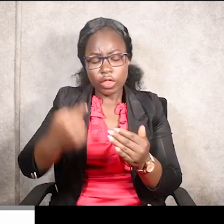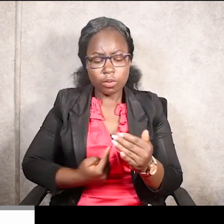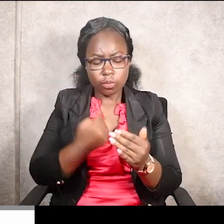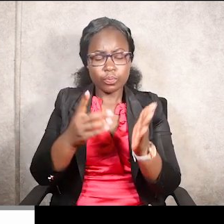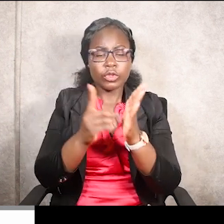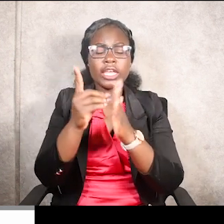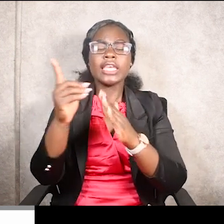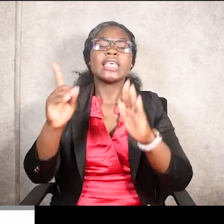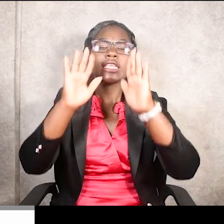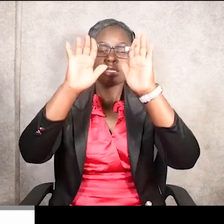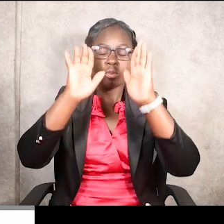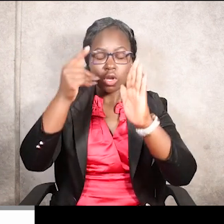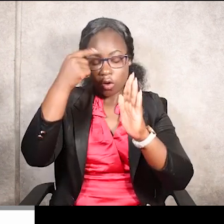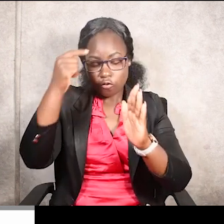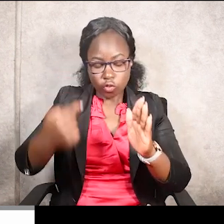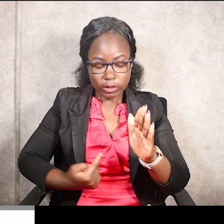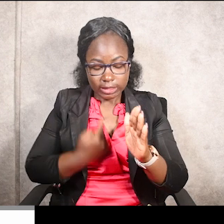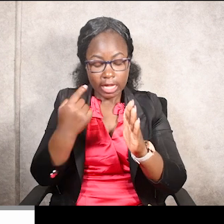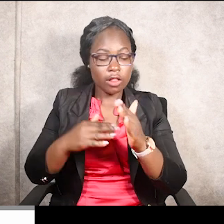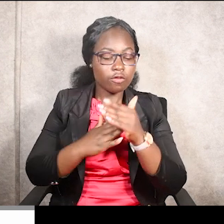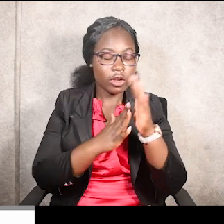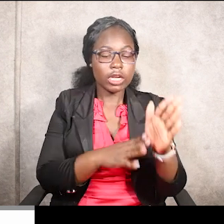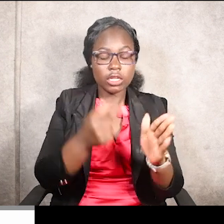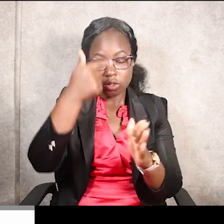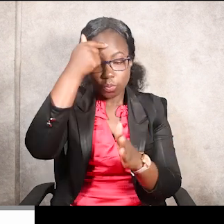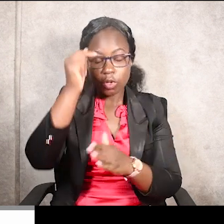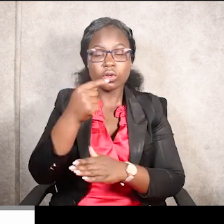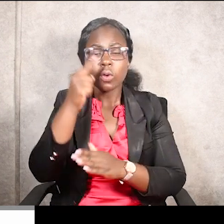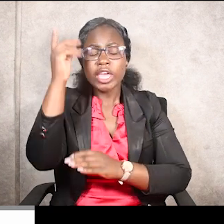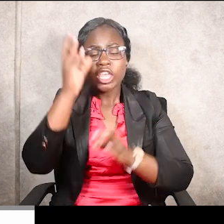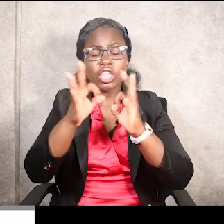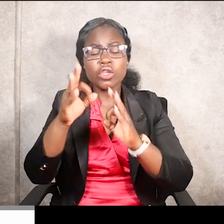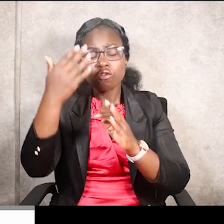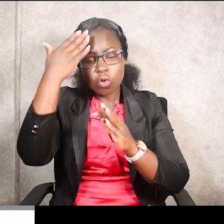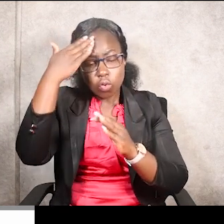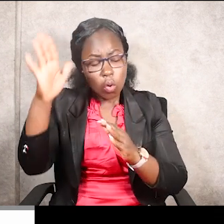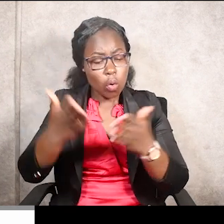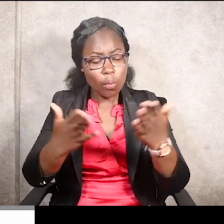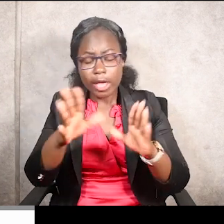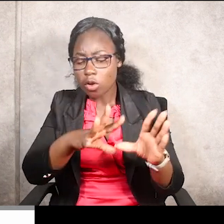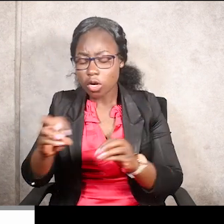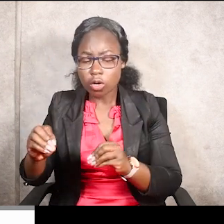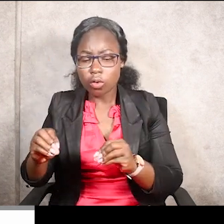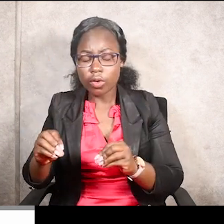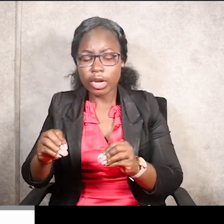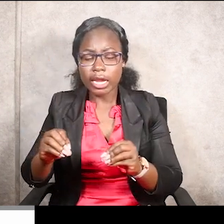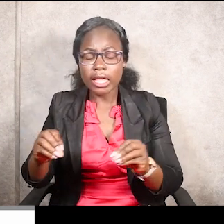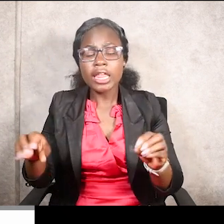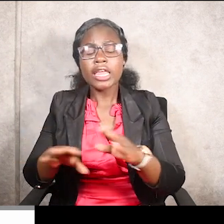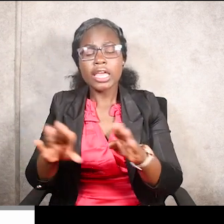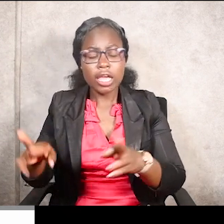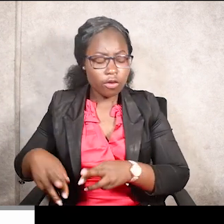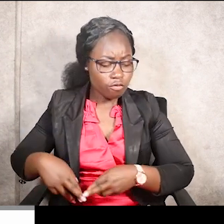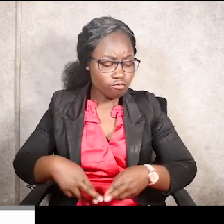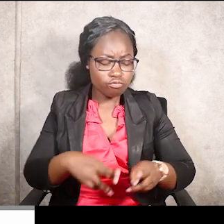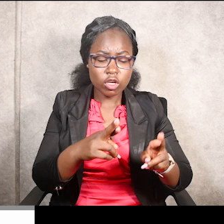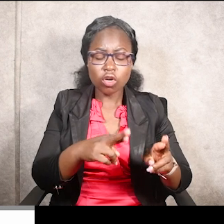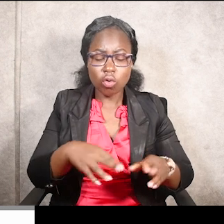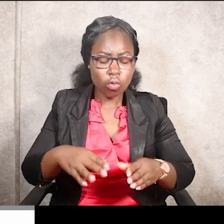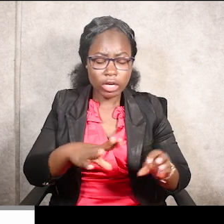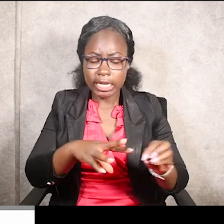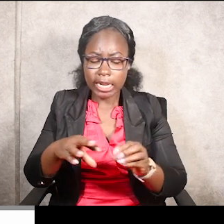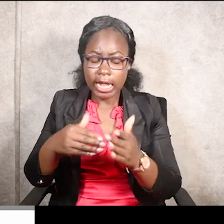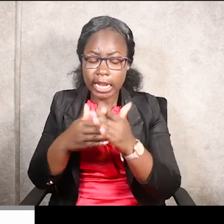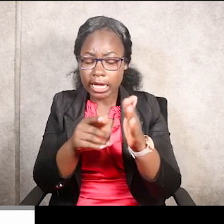is very critical for self-leadership, because they say if you don't know where you're going, every road will lead you there,